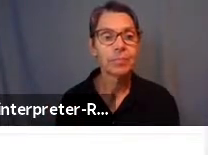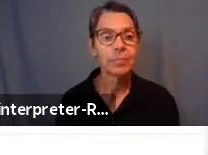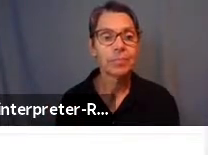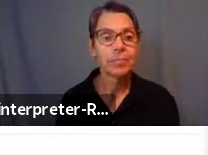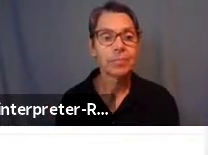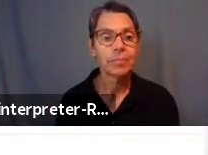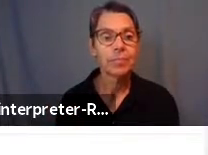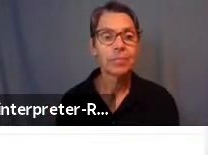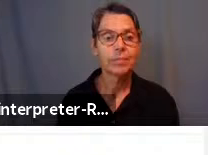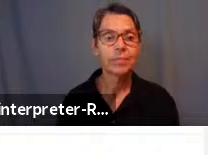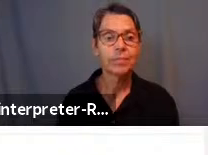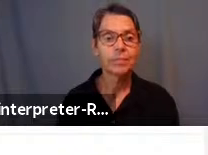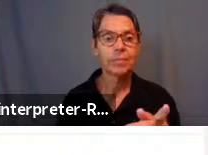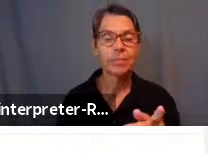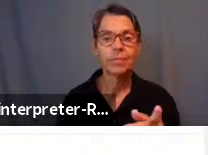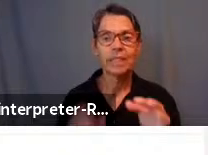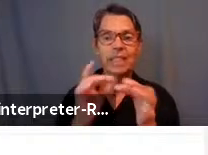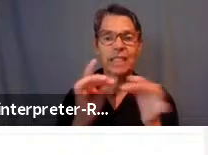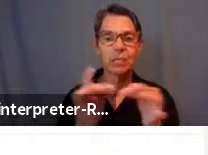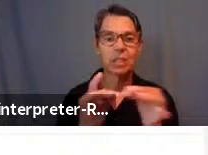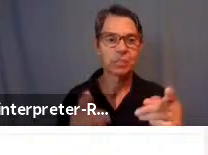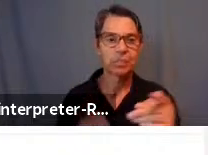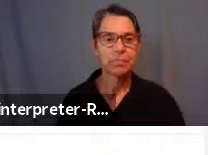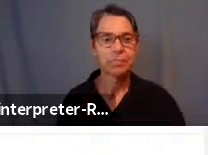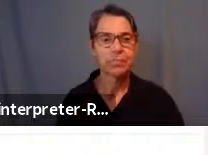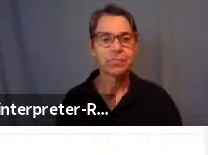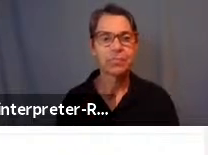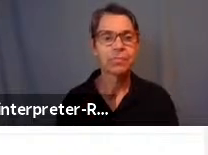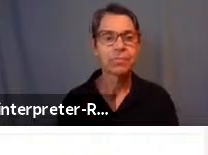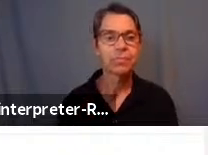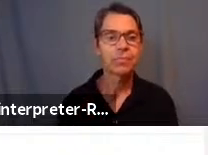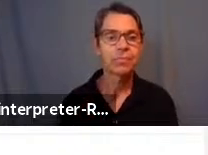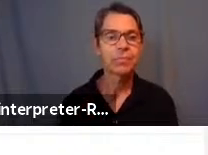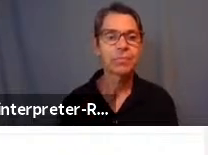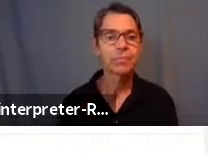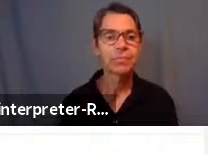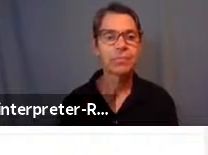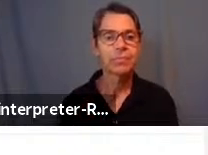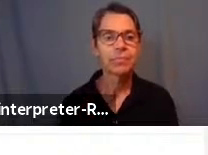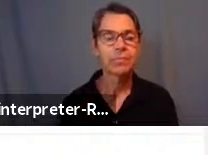It's really inspiring to see them just go do it.